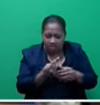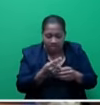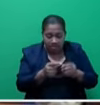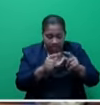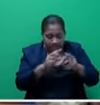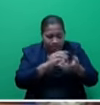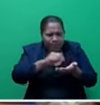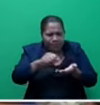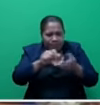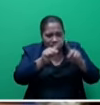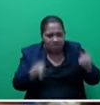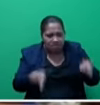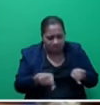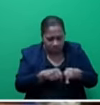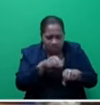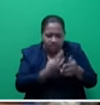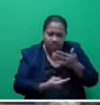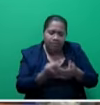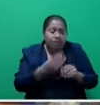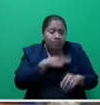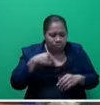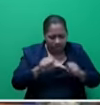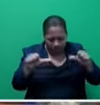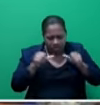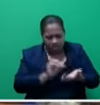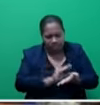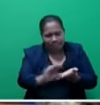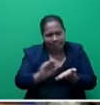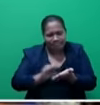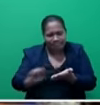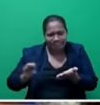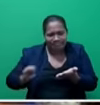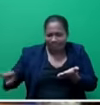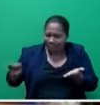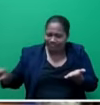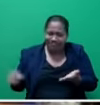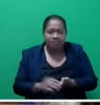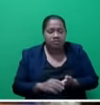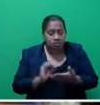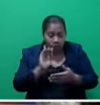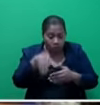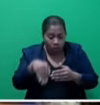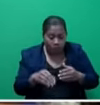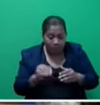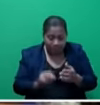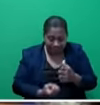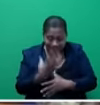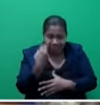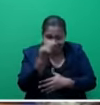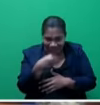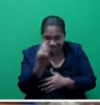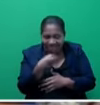for free by the Ministry of Agriculture. The seeds of enthusiasm for homegrown food may have been sown,